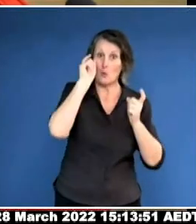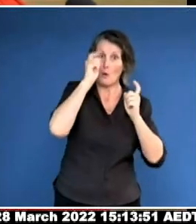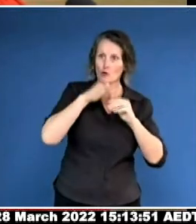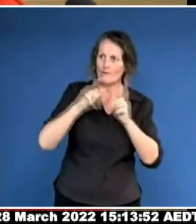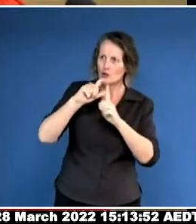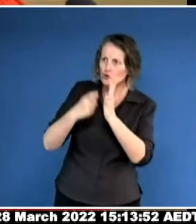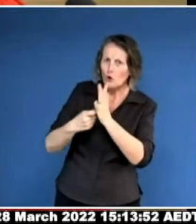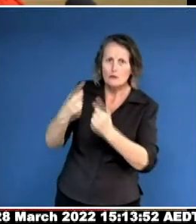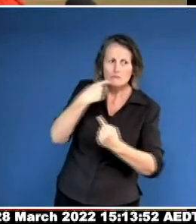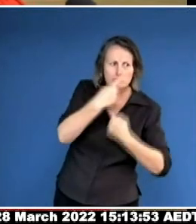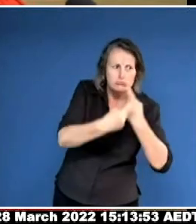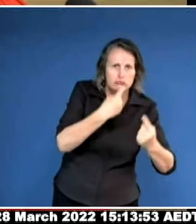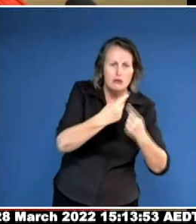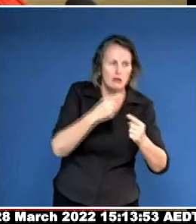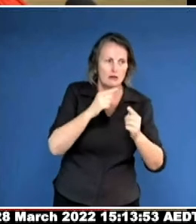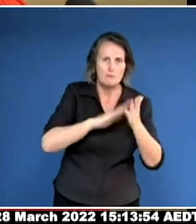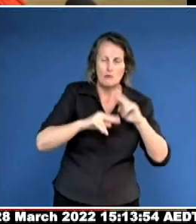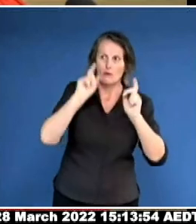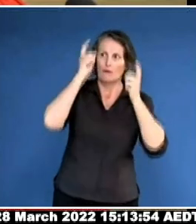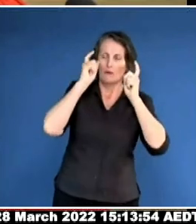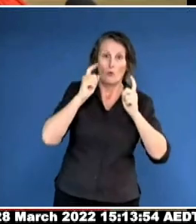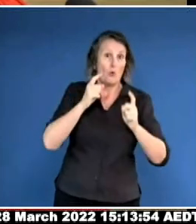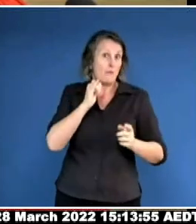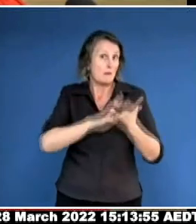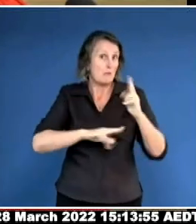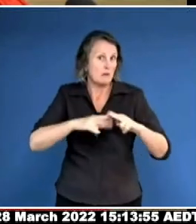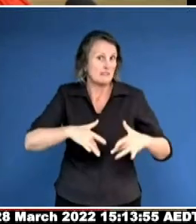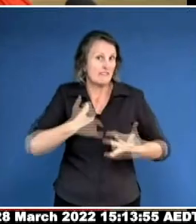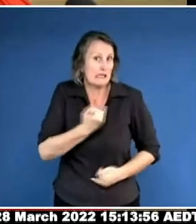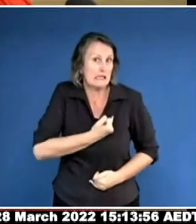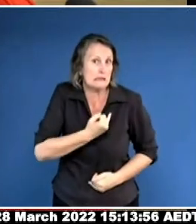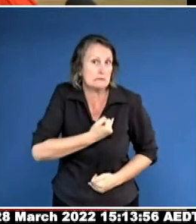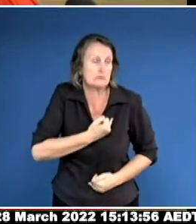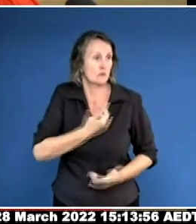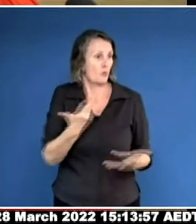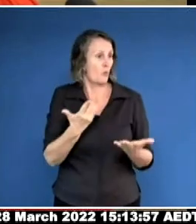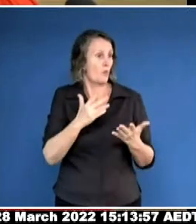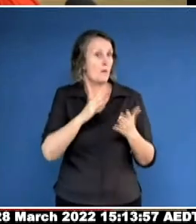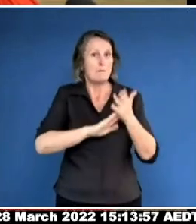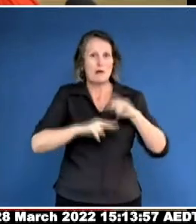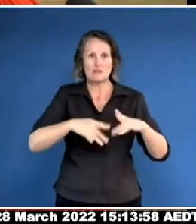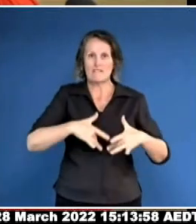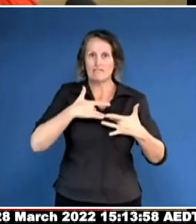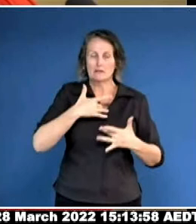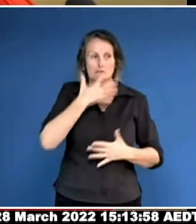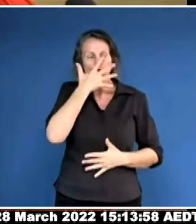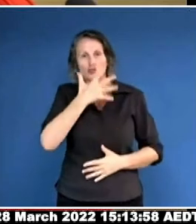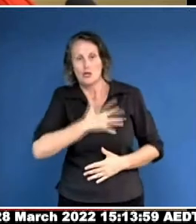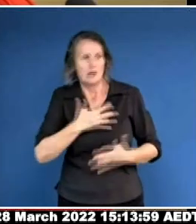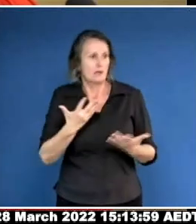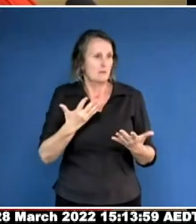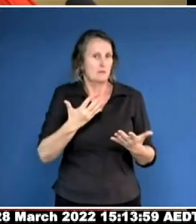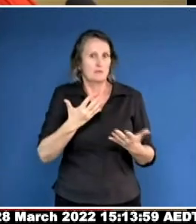they might have felt guilt and shame about my diagnosis and tried to cope as a small unit, bearing all